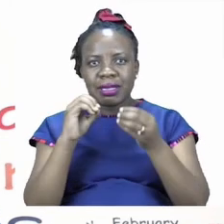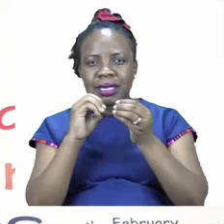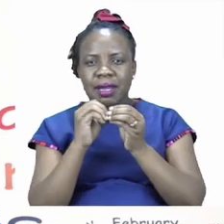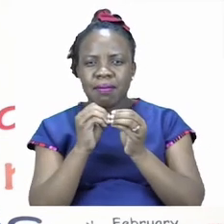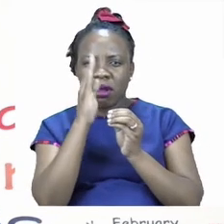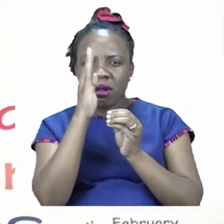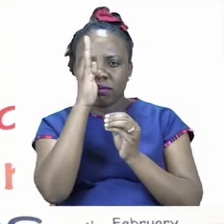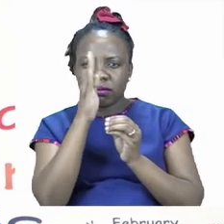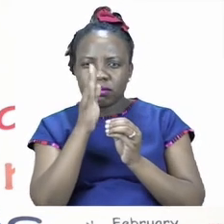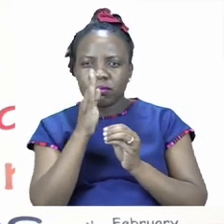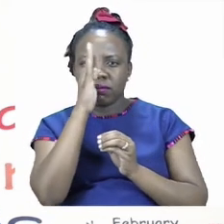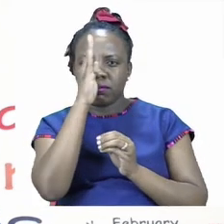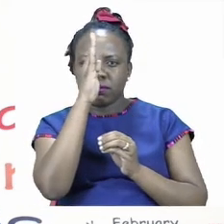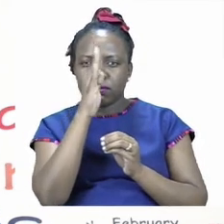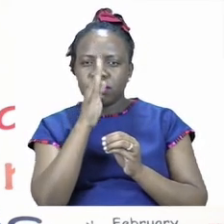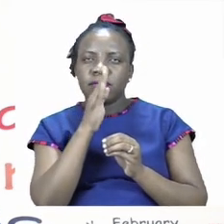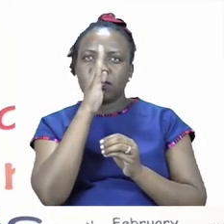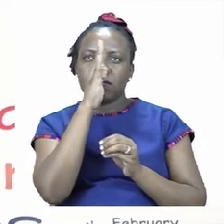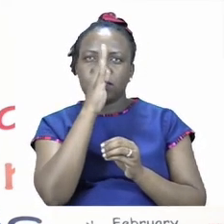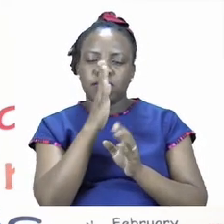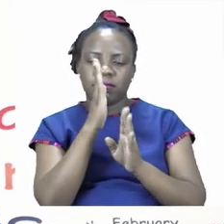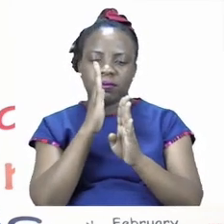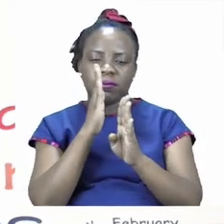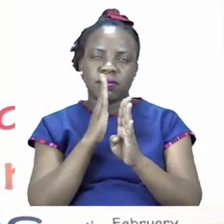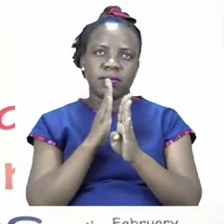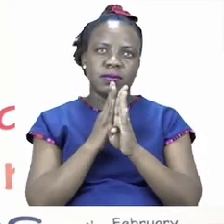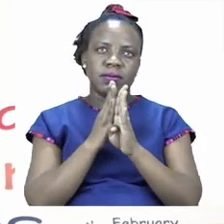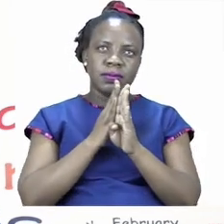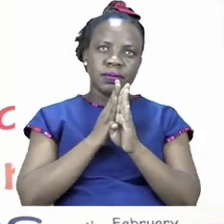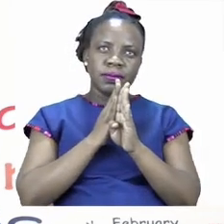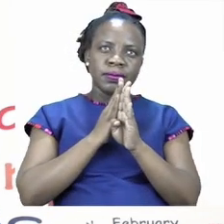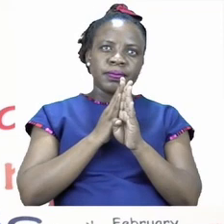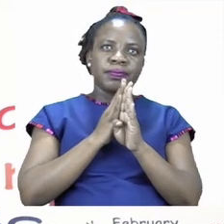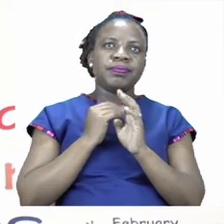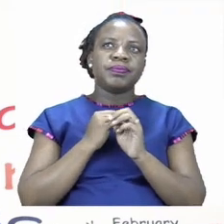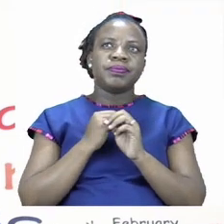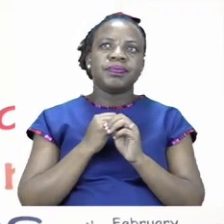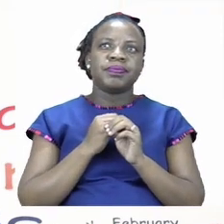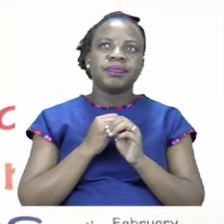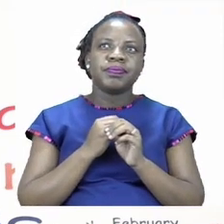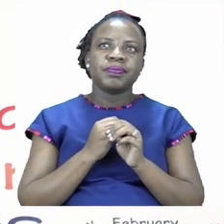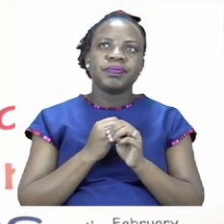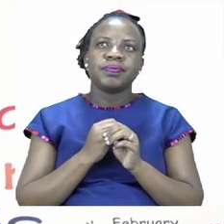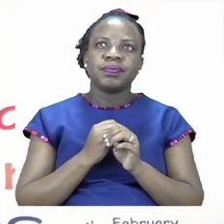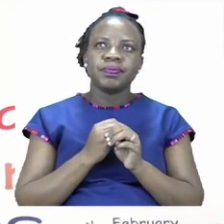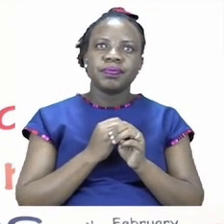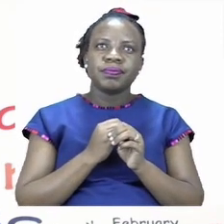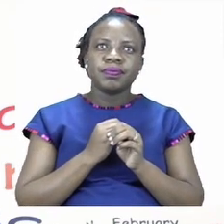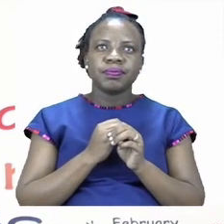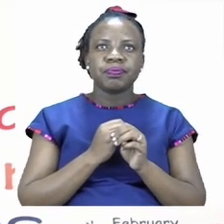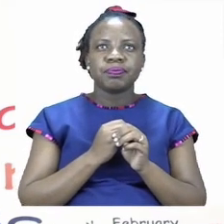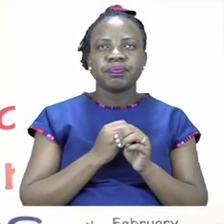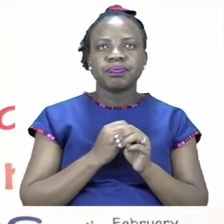confused. Now let's do the next one together from the beginning. This one says, let's read it,